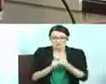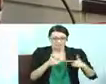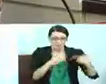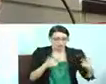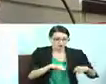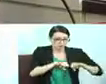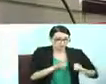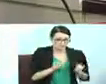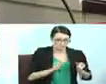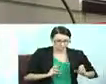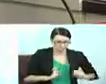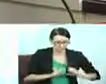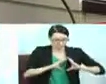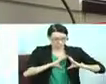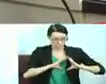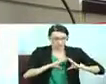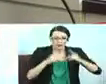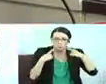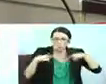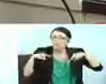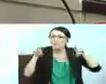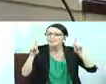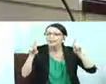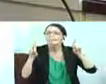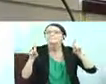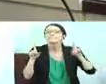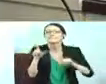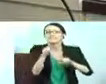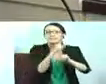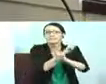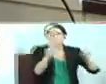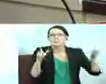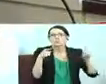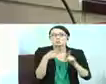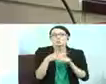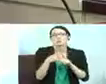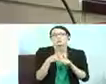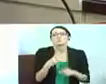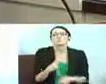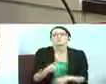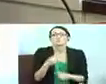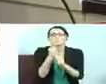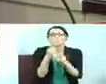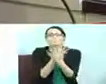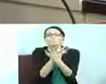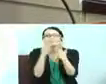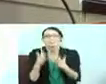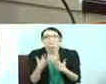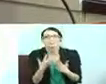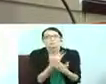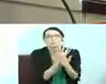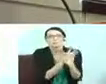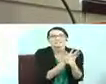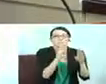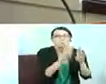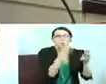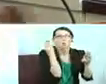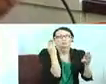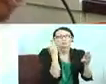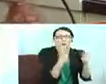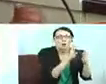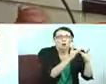sent me to proclaim liberty to the captives, to open prison doors to those who are